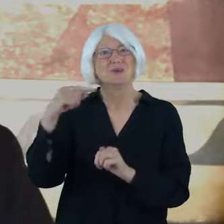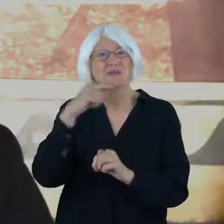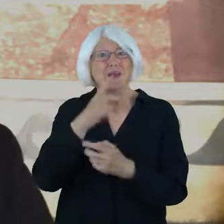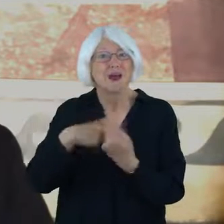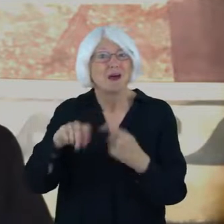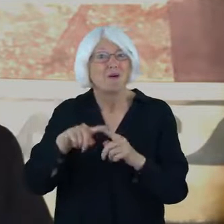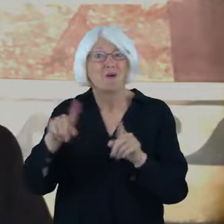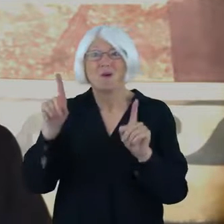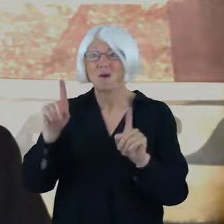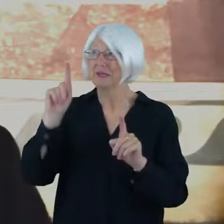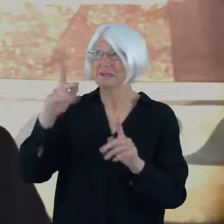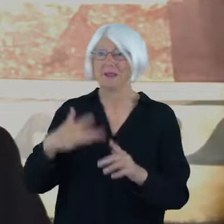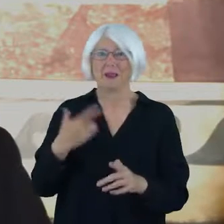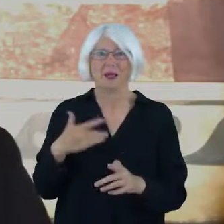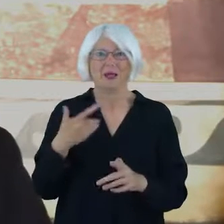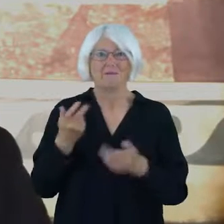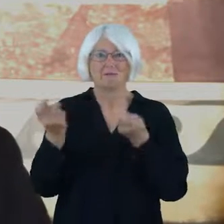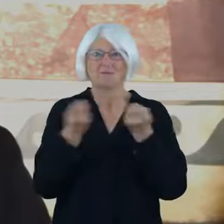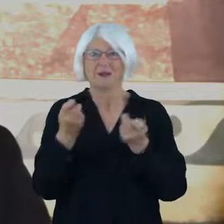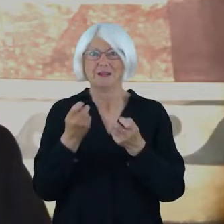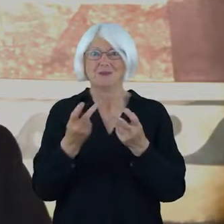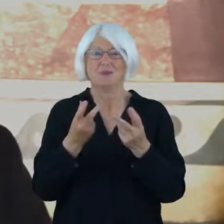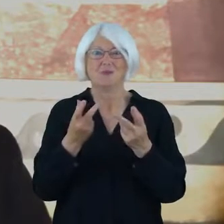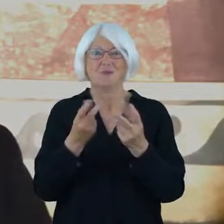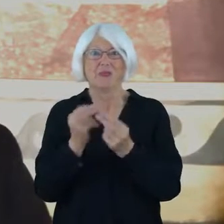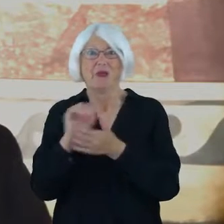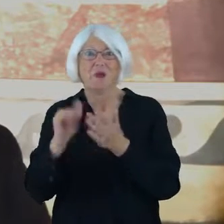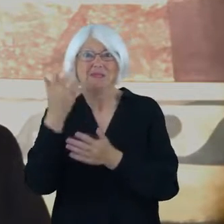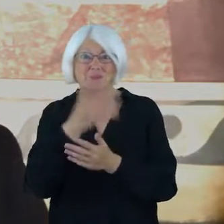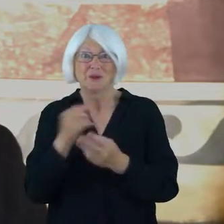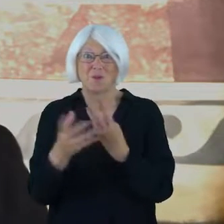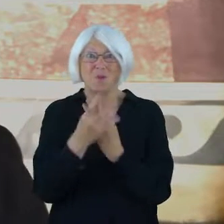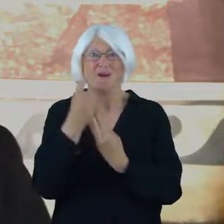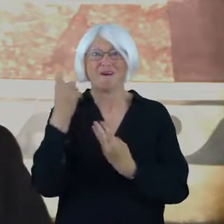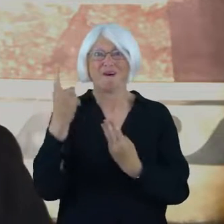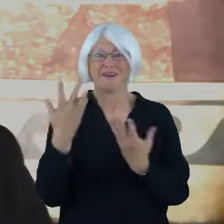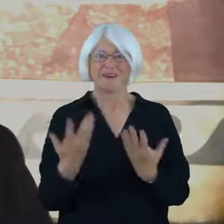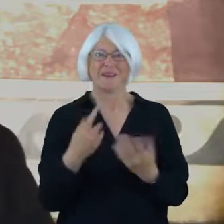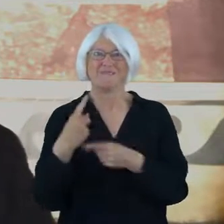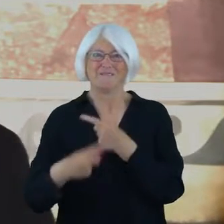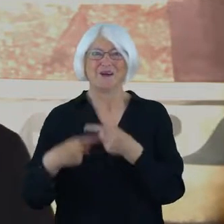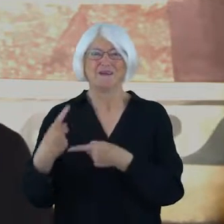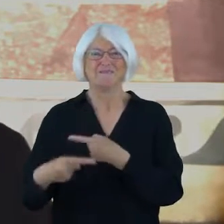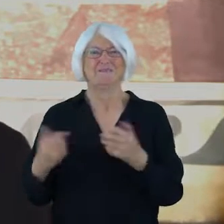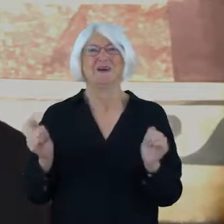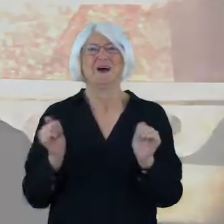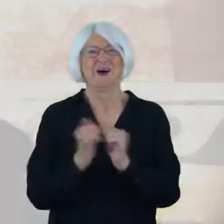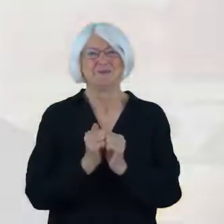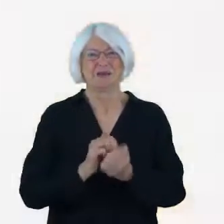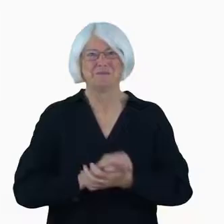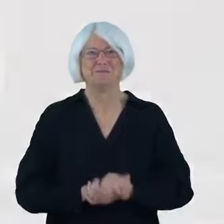Lord, who is alive and reigns with you in the unity of the Holy Spirit, one God, now and forever.